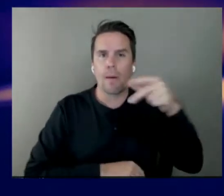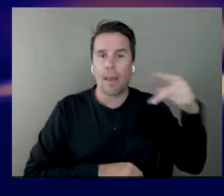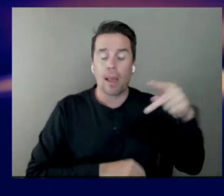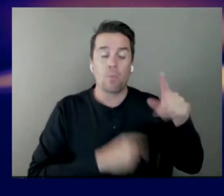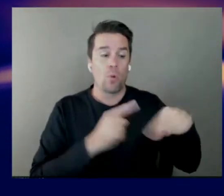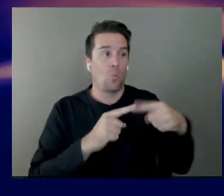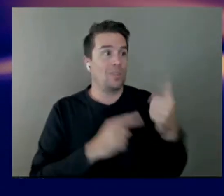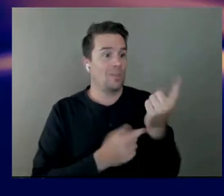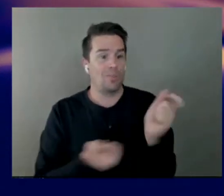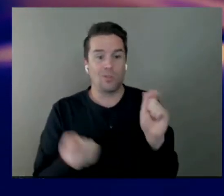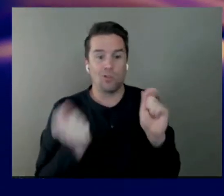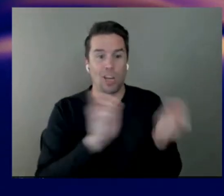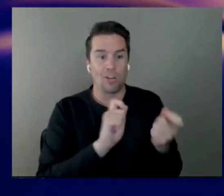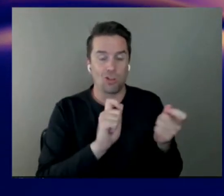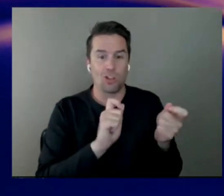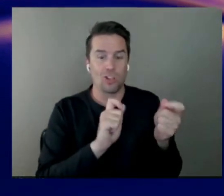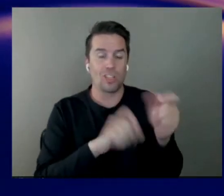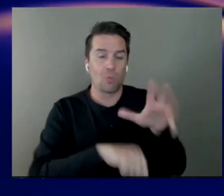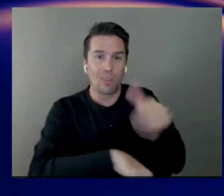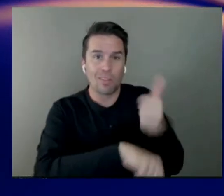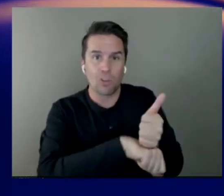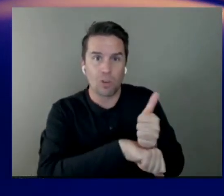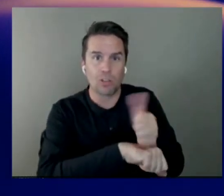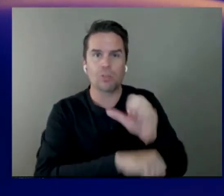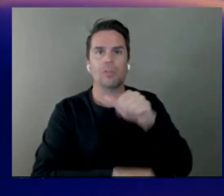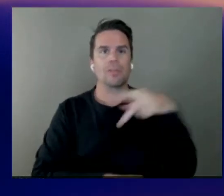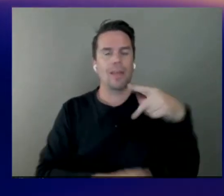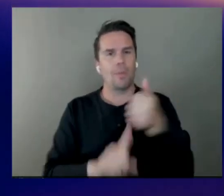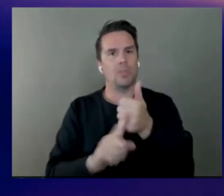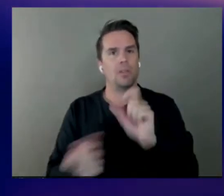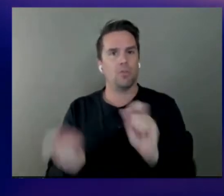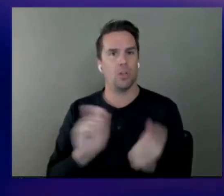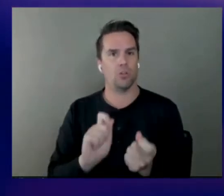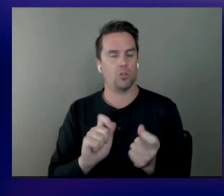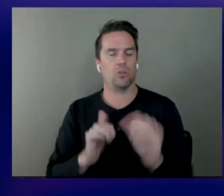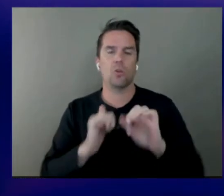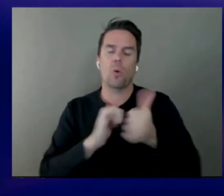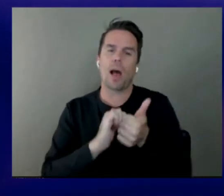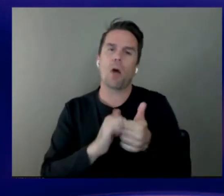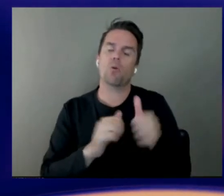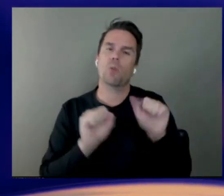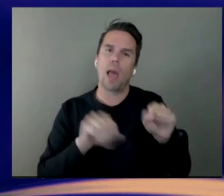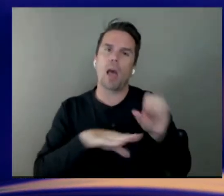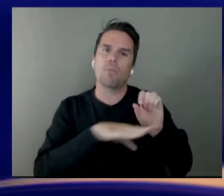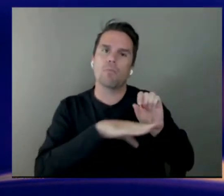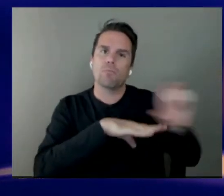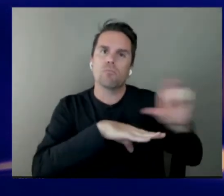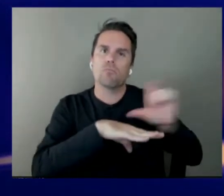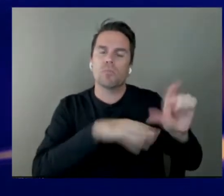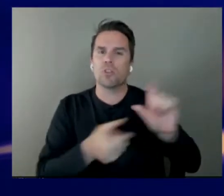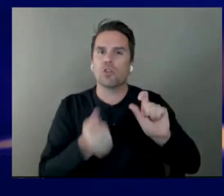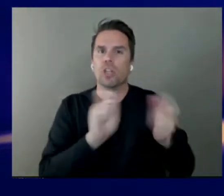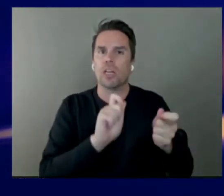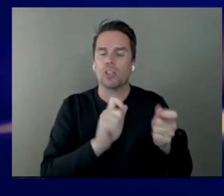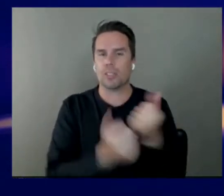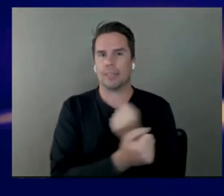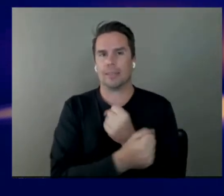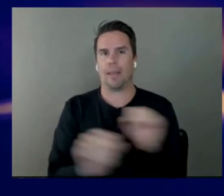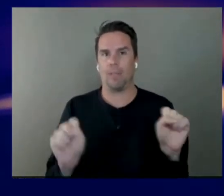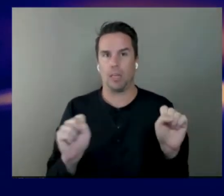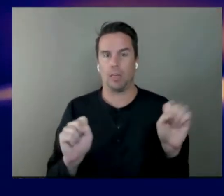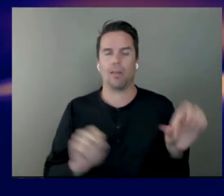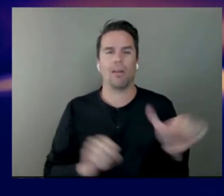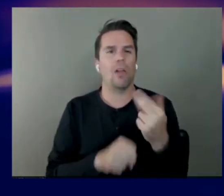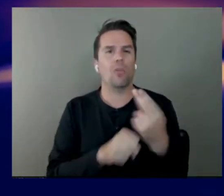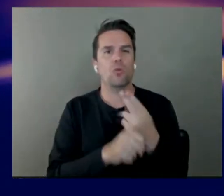your application changes. So it's a way of pushing out these changes safely. And let me tell you about another use case that our customers have used AppConfig for